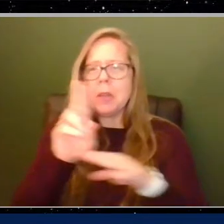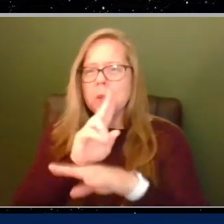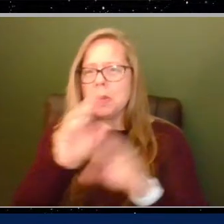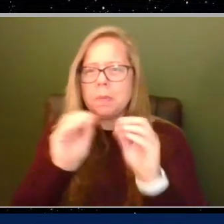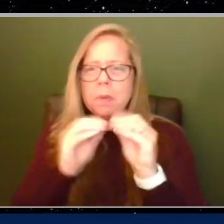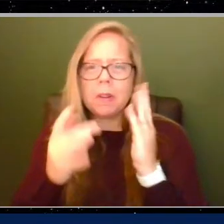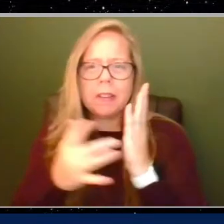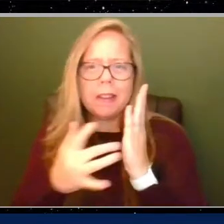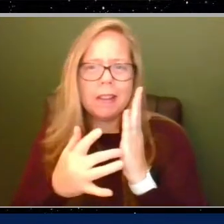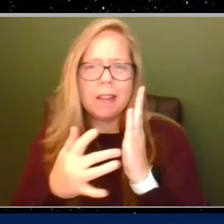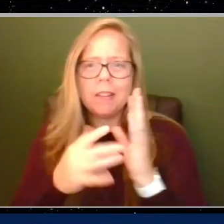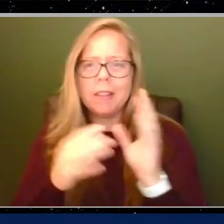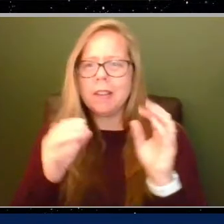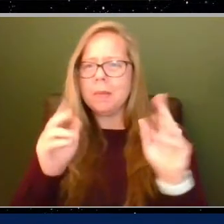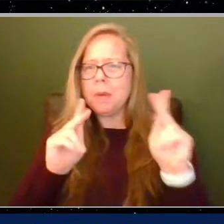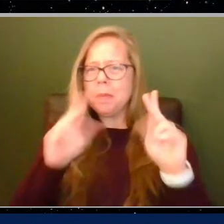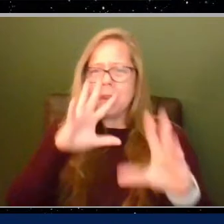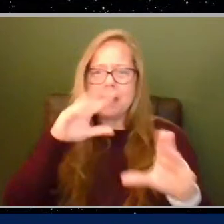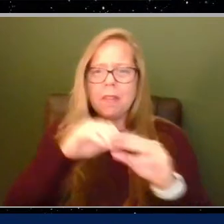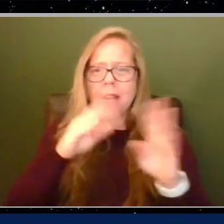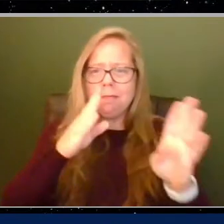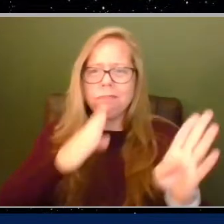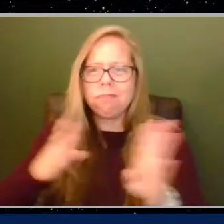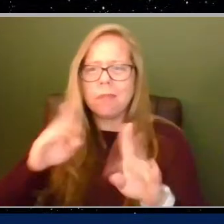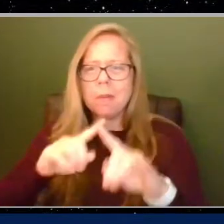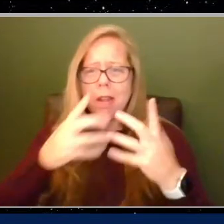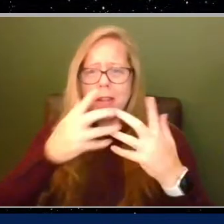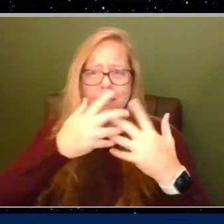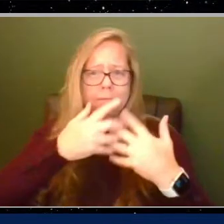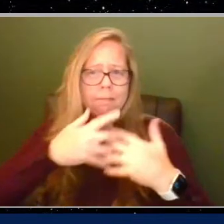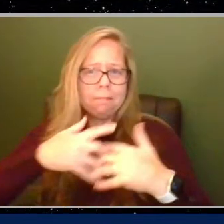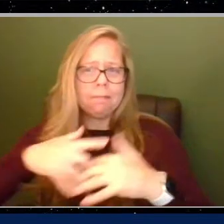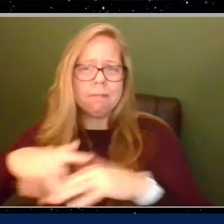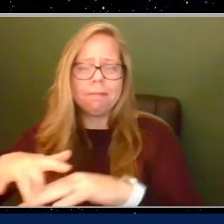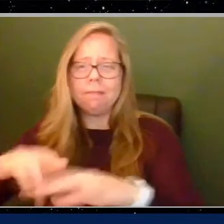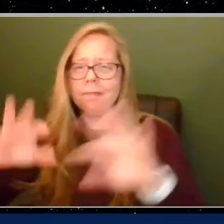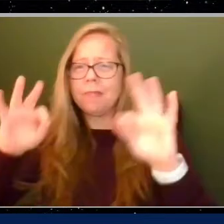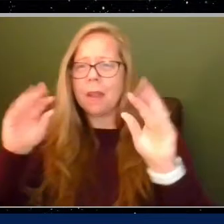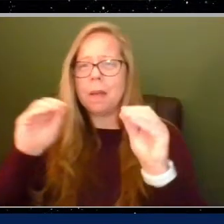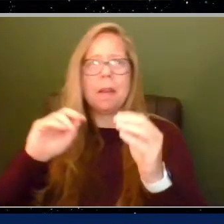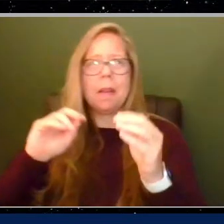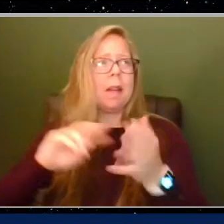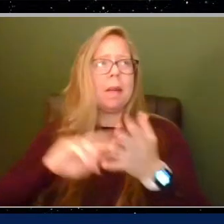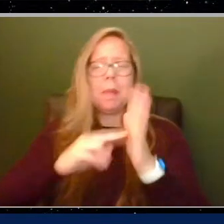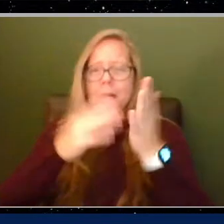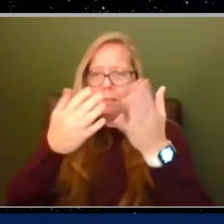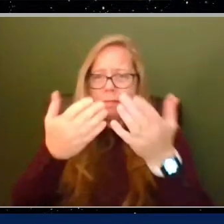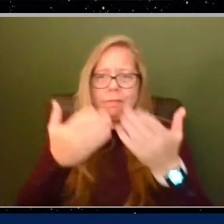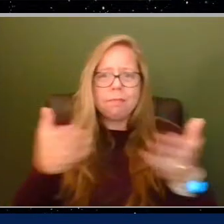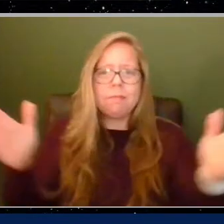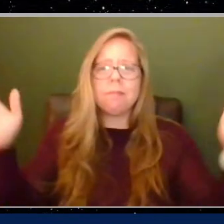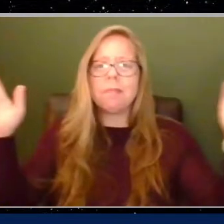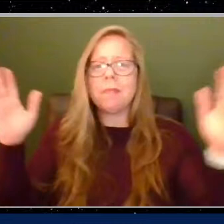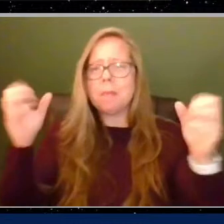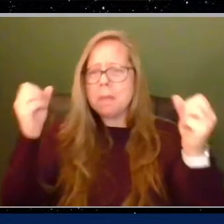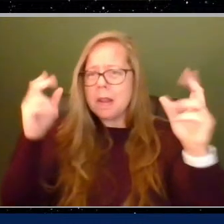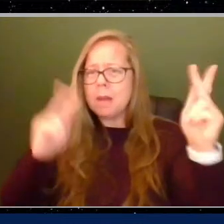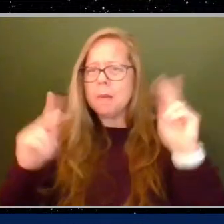do the things and increase the accessibility. It's really nice when we're able to make it so that more people can enjoy all the great things that the museum does.